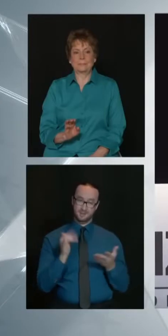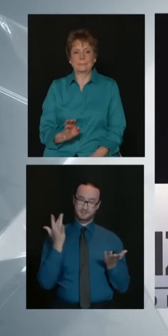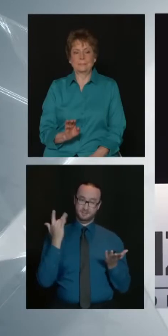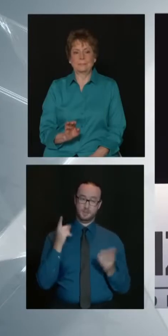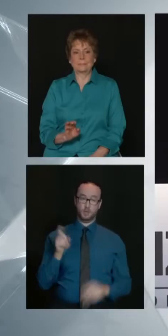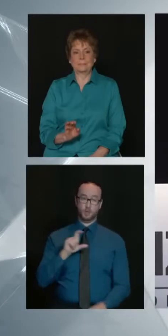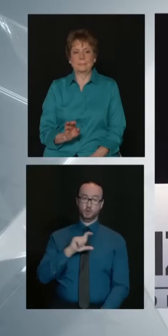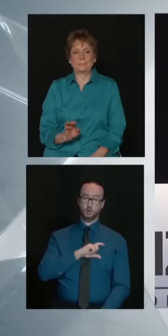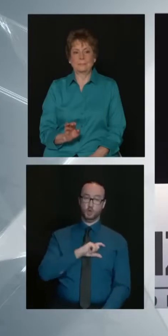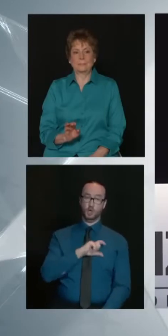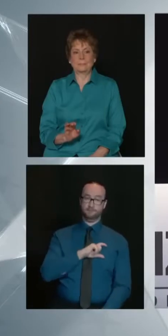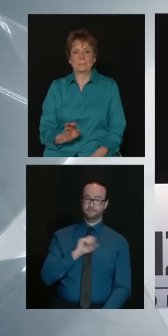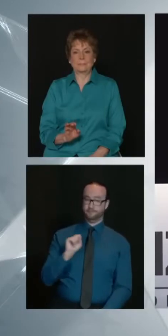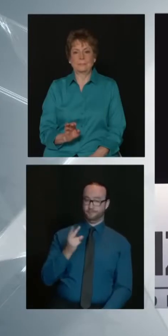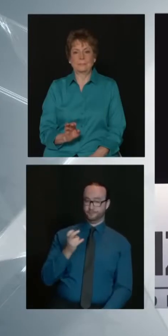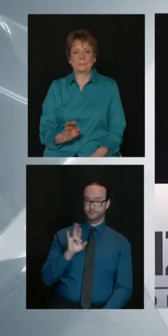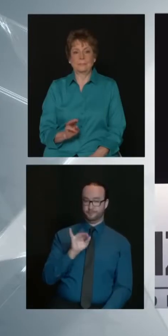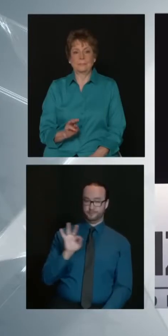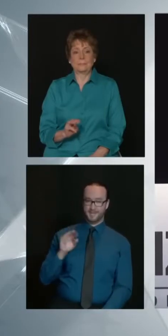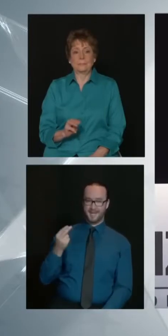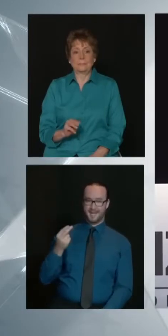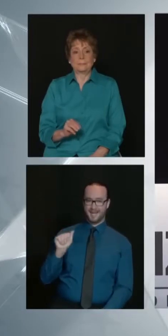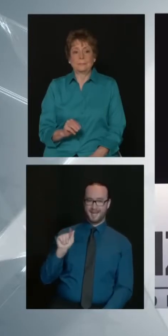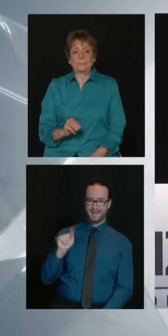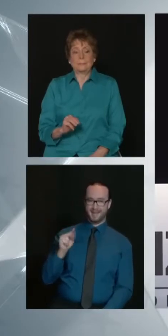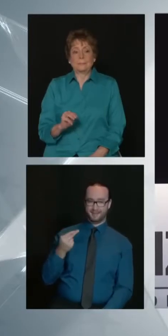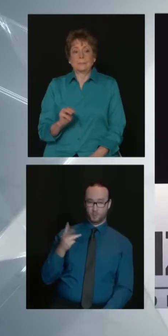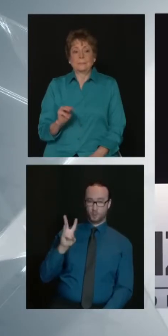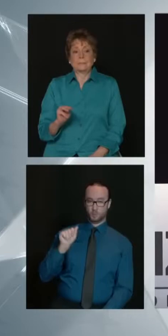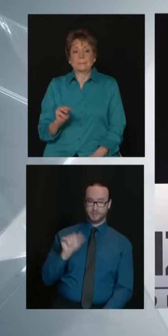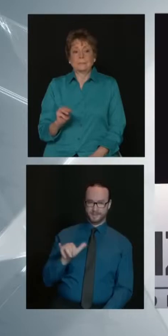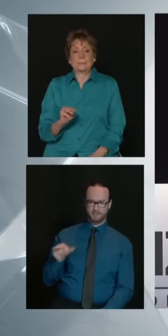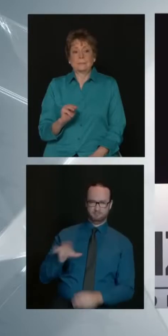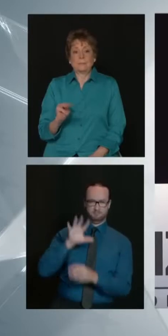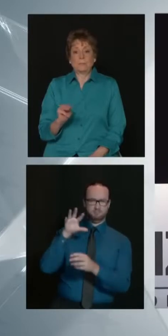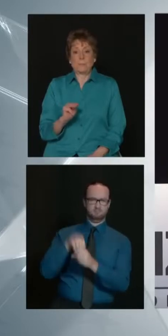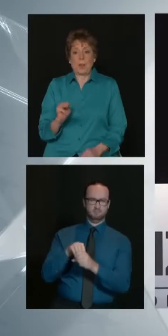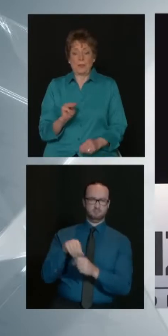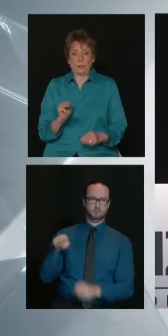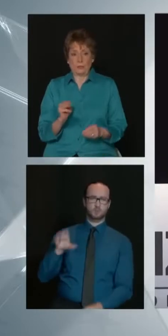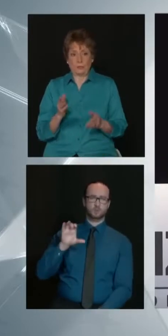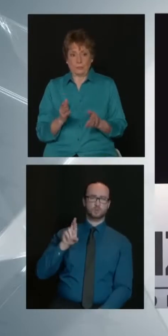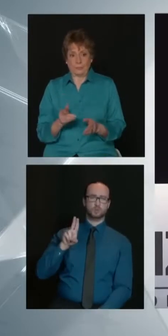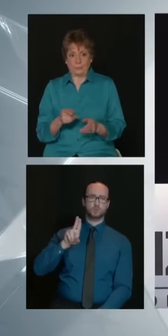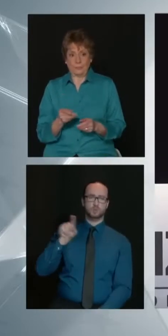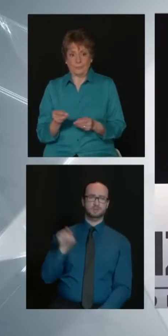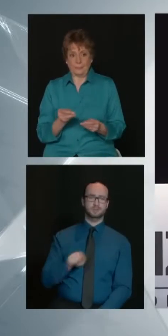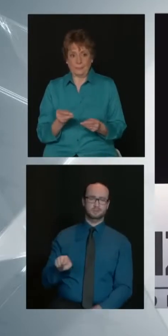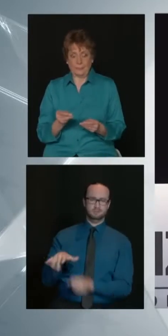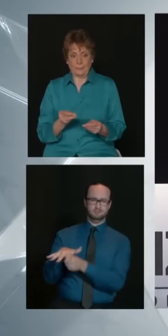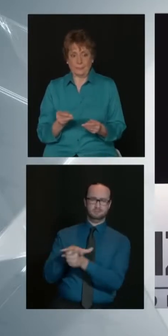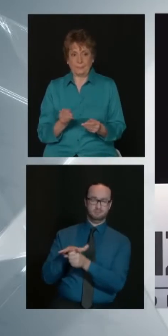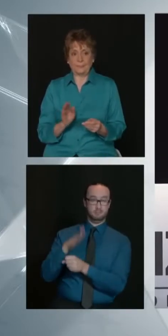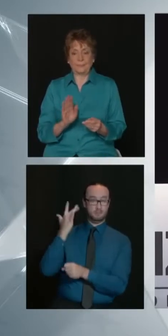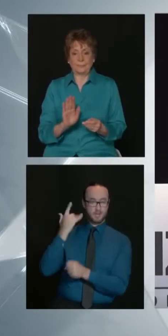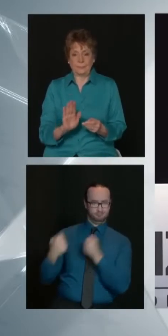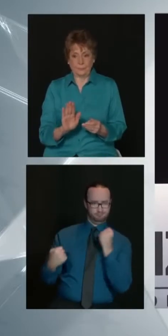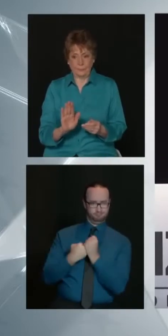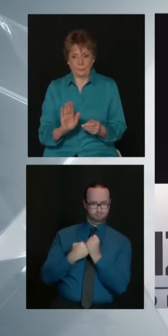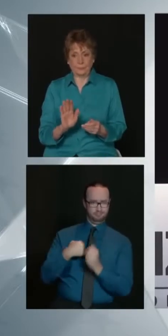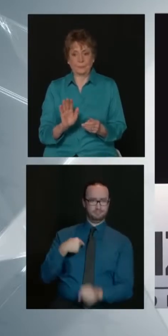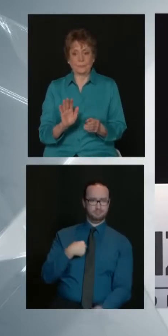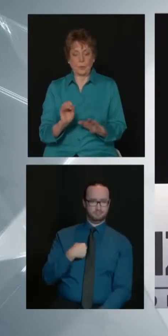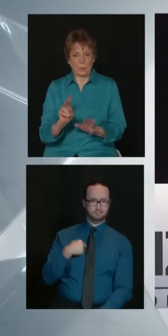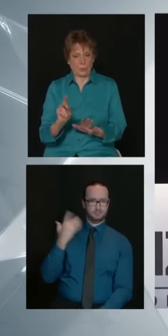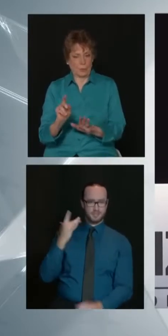me, because I've got a plan. There is no perfect solution here, but we need a path to citizenship as well. Okay, I do not want to